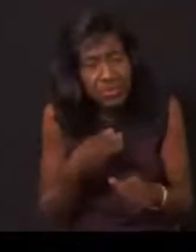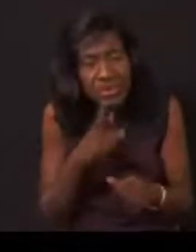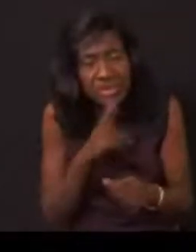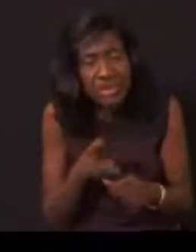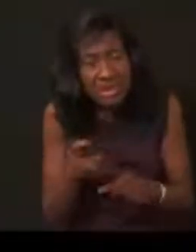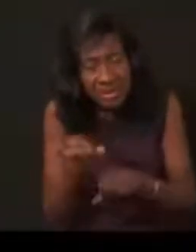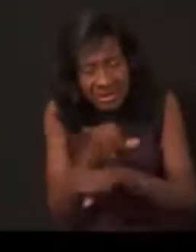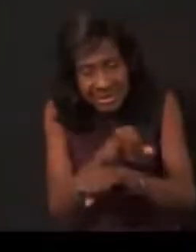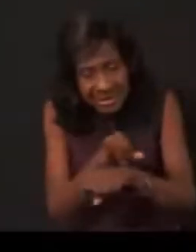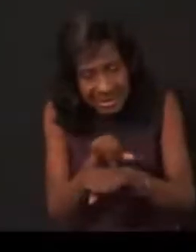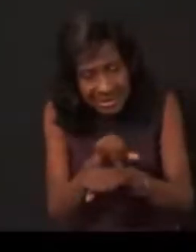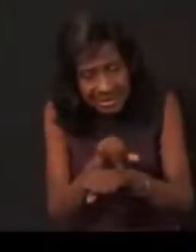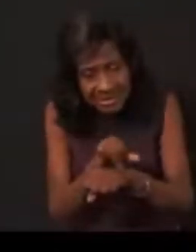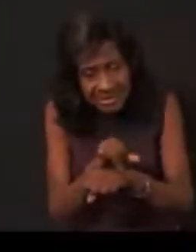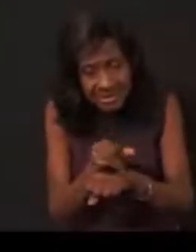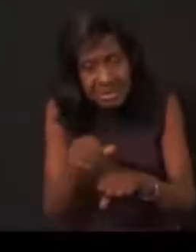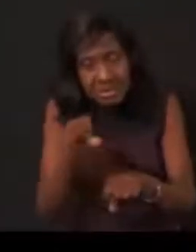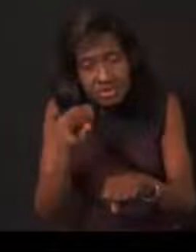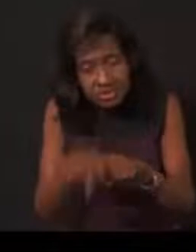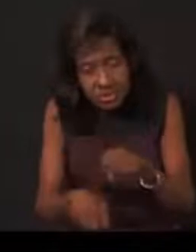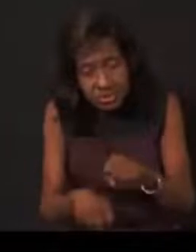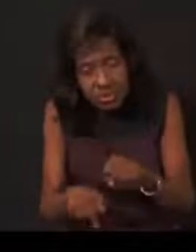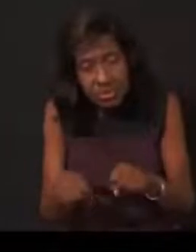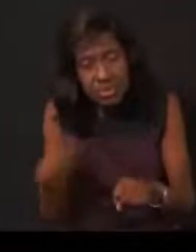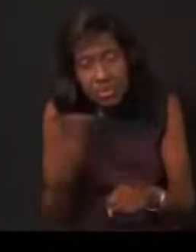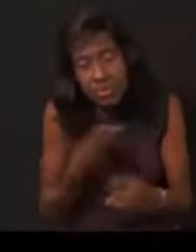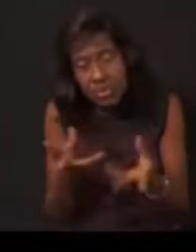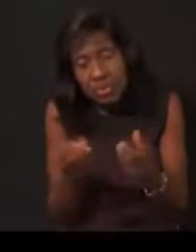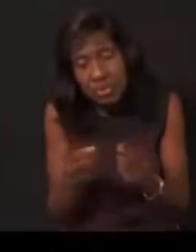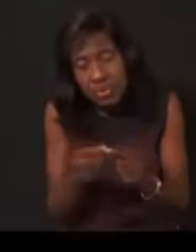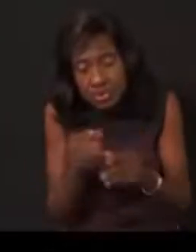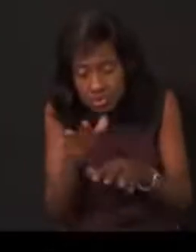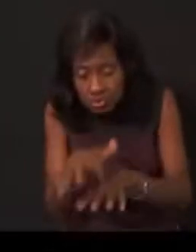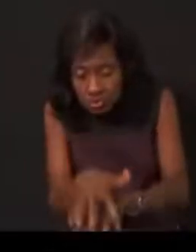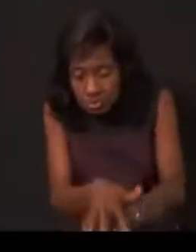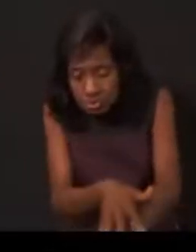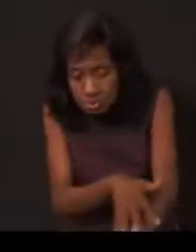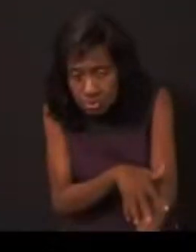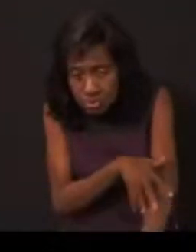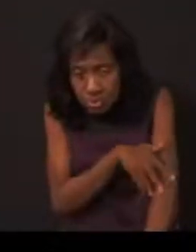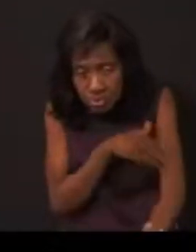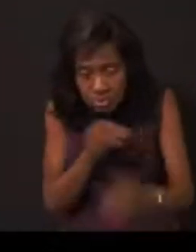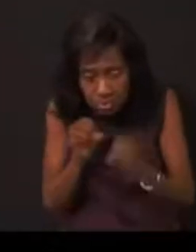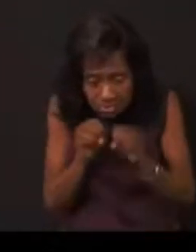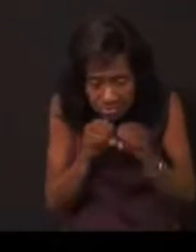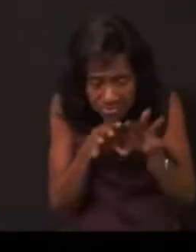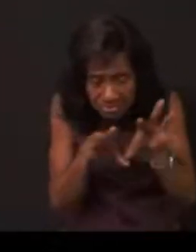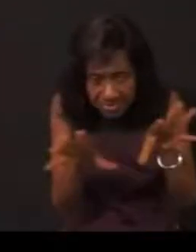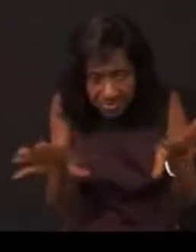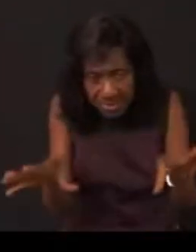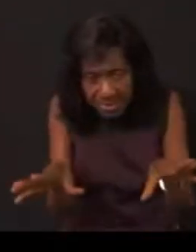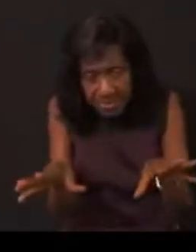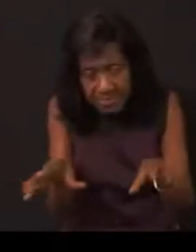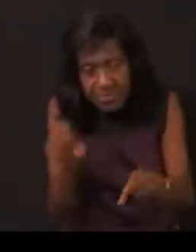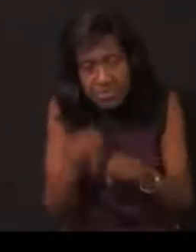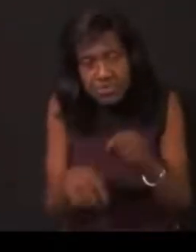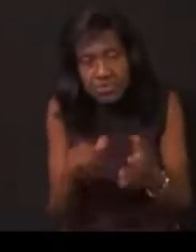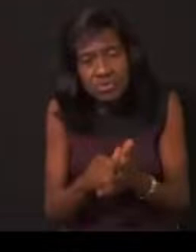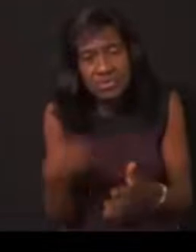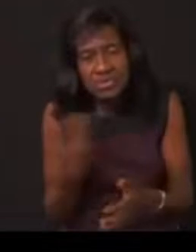we want to slow down spread as much as we can in order that COVID disease can be